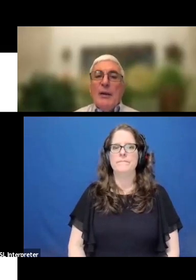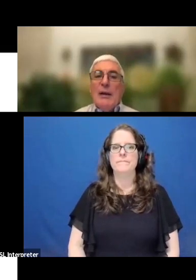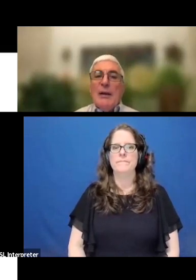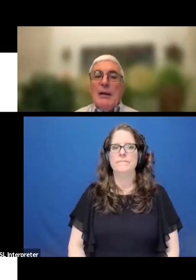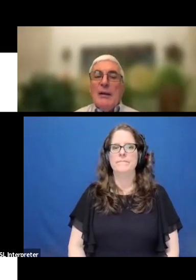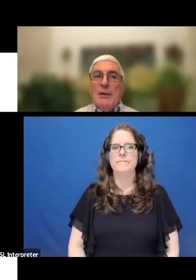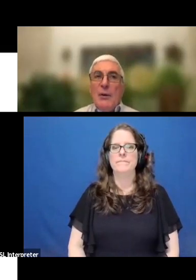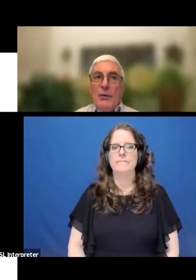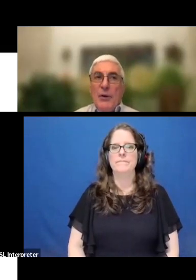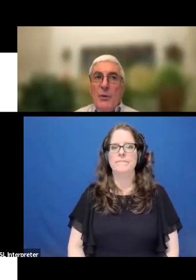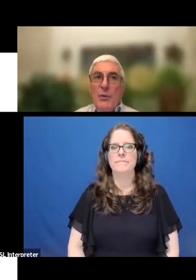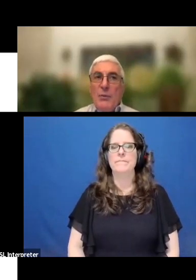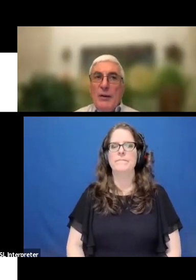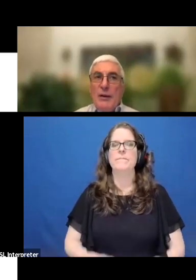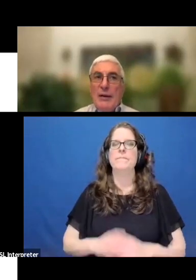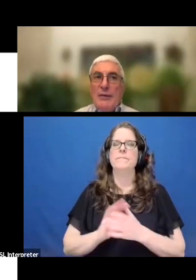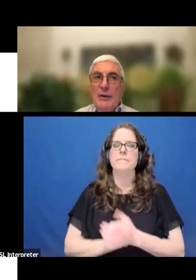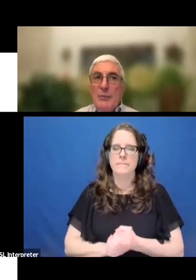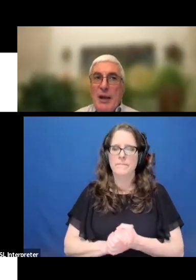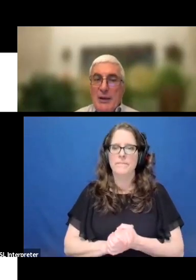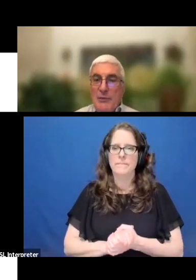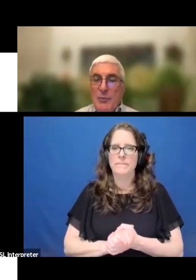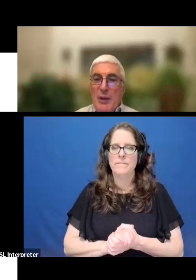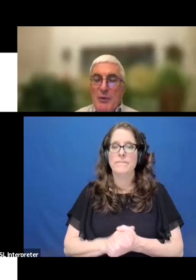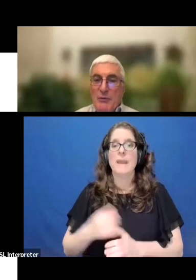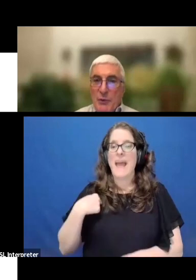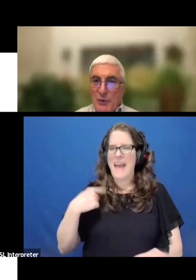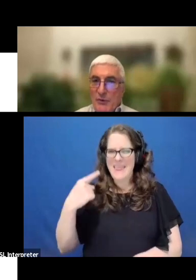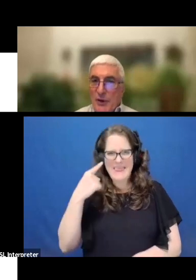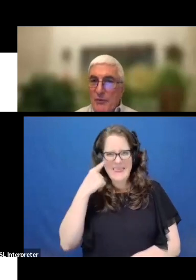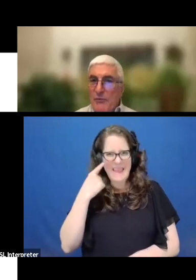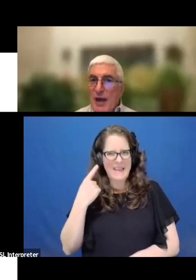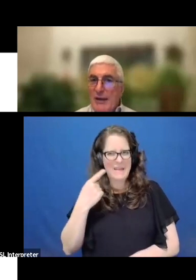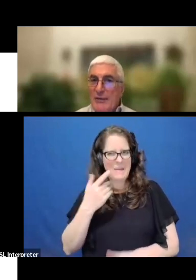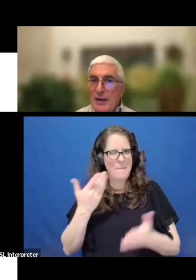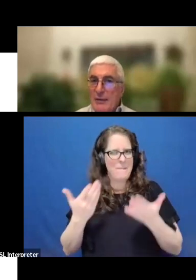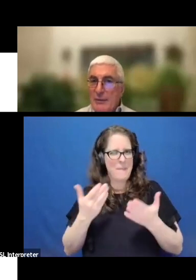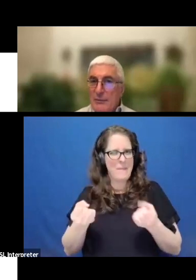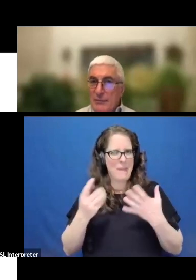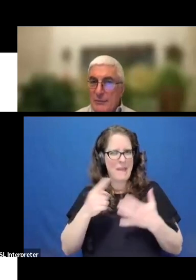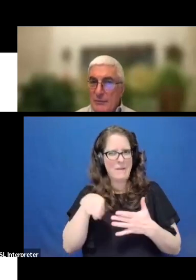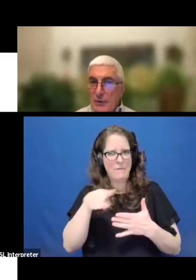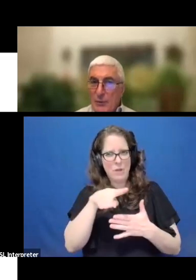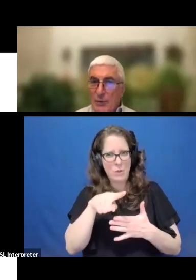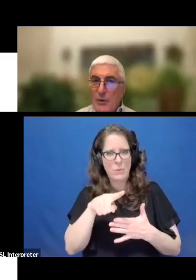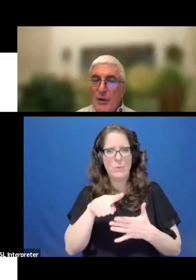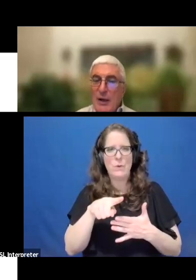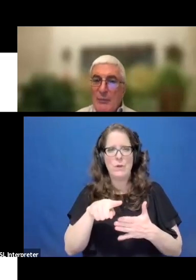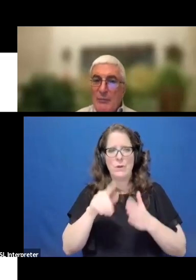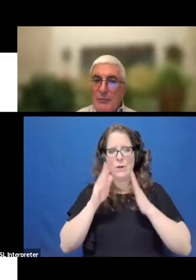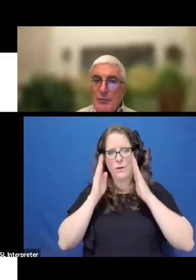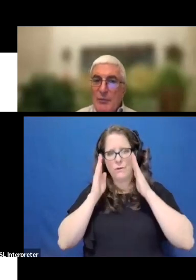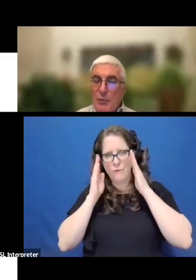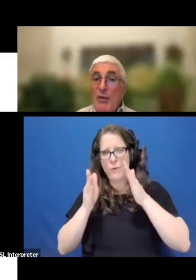Now, although I think many of you may be focused on the fact that